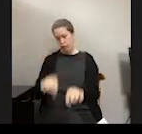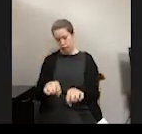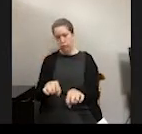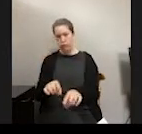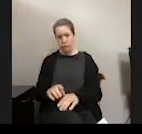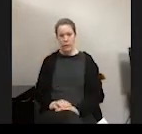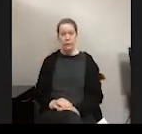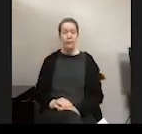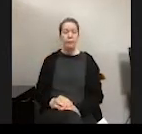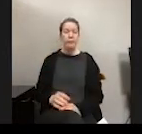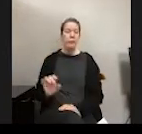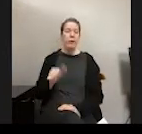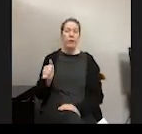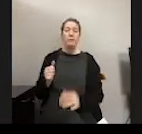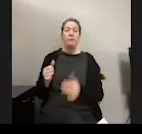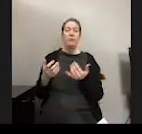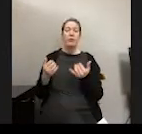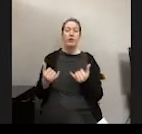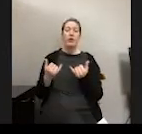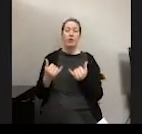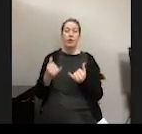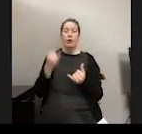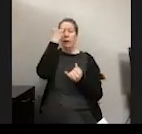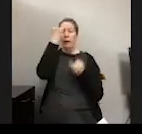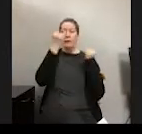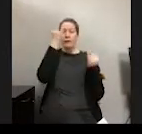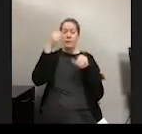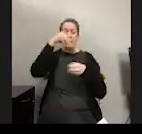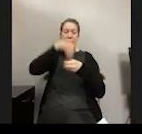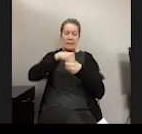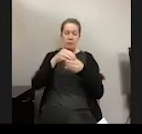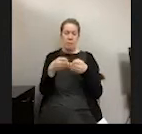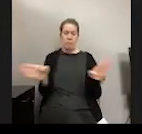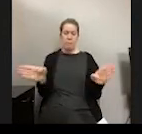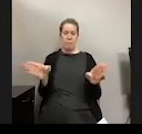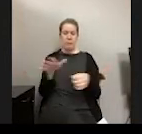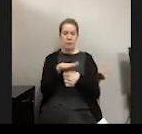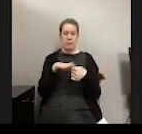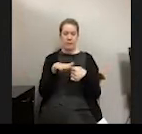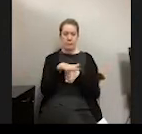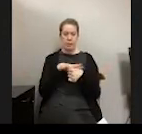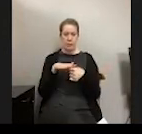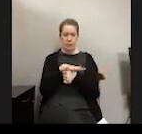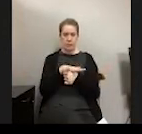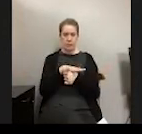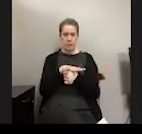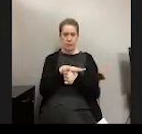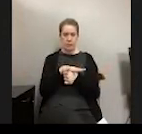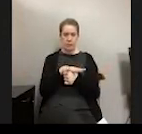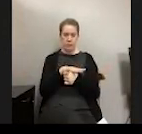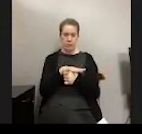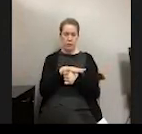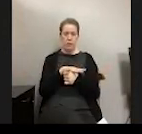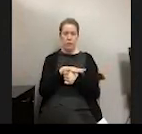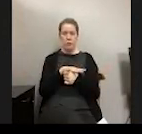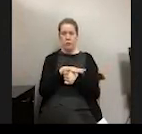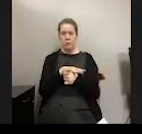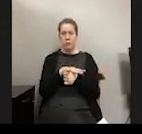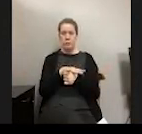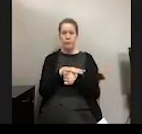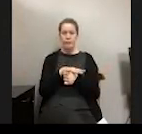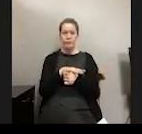current ideas in public space, like just sort of in the world generally at the moment, that artists are